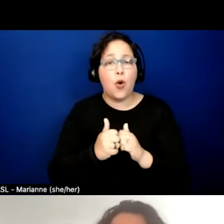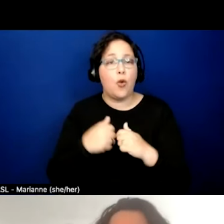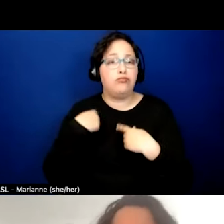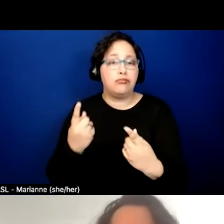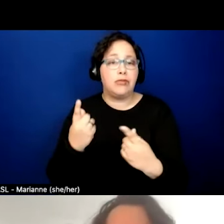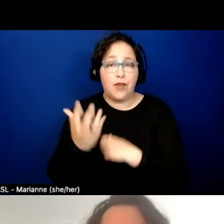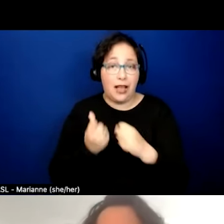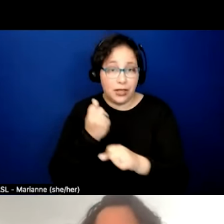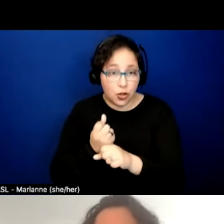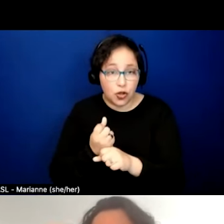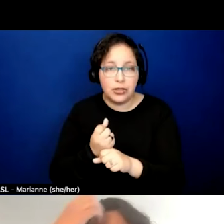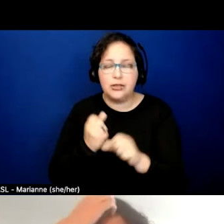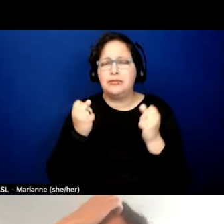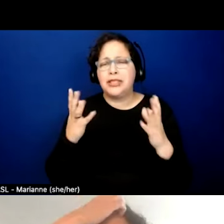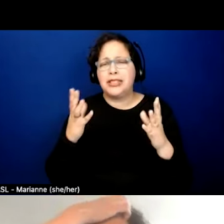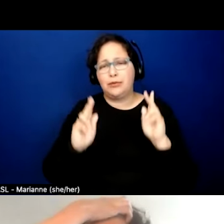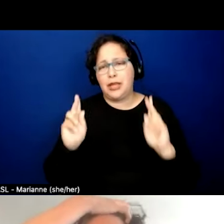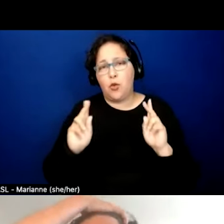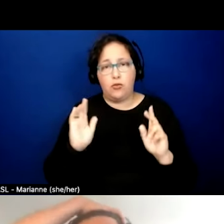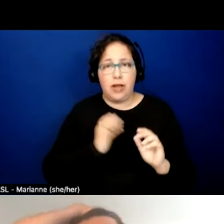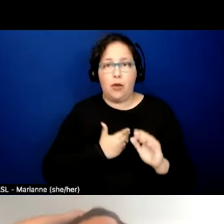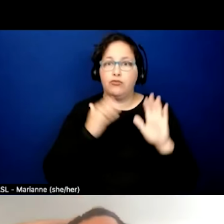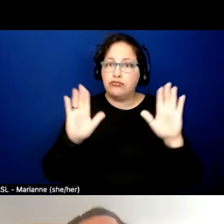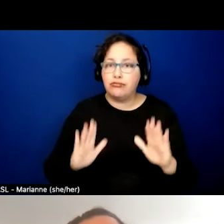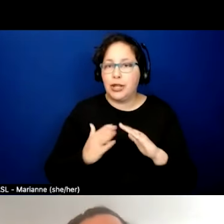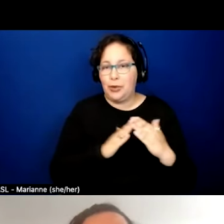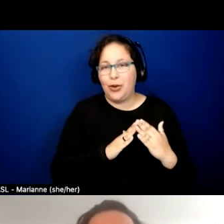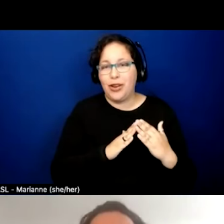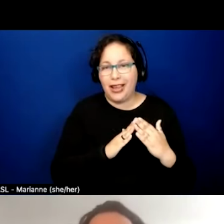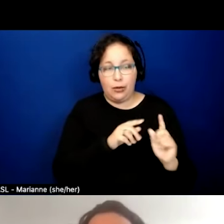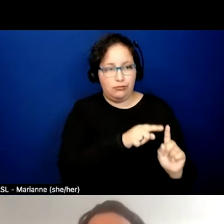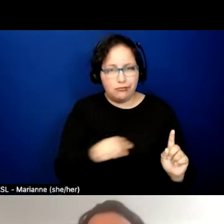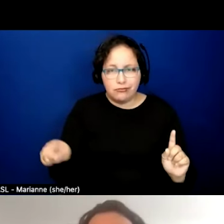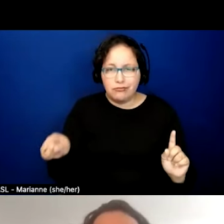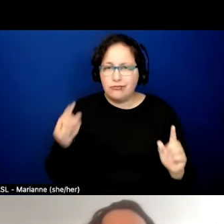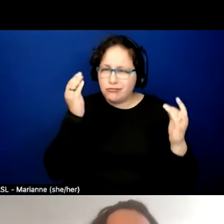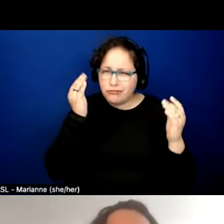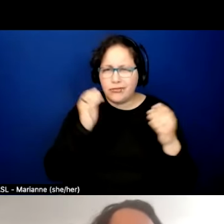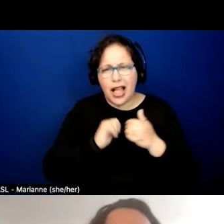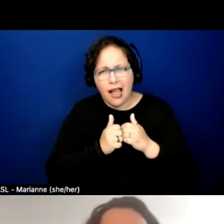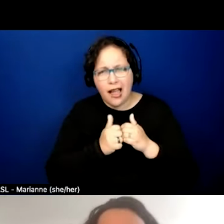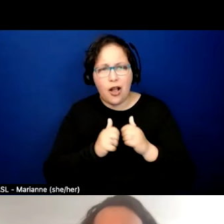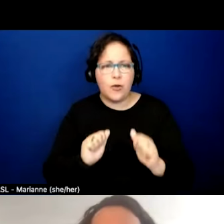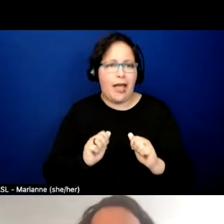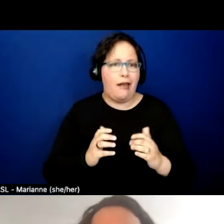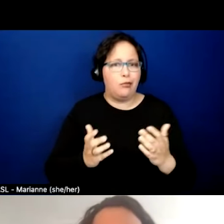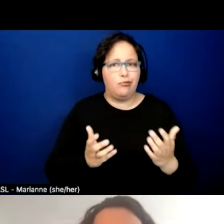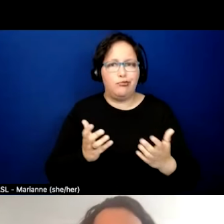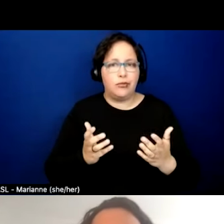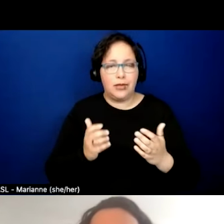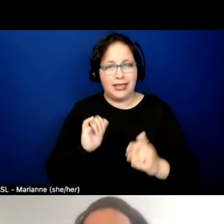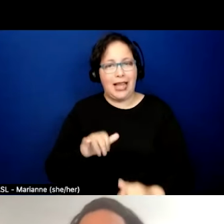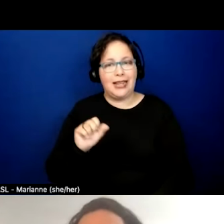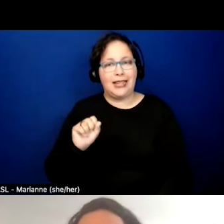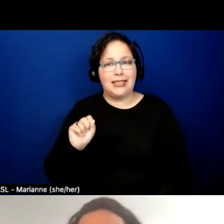many people in our wonderful community have thought through ways that we can try to make the